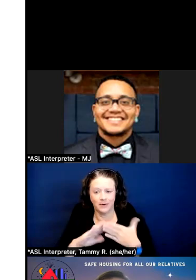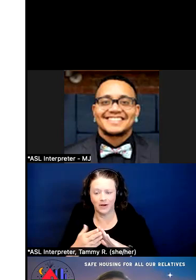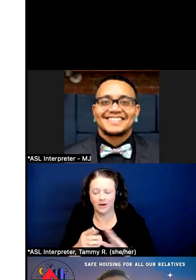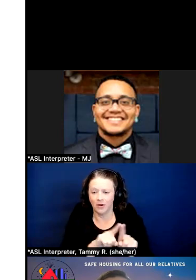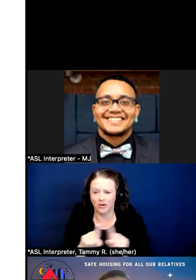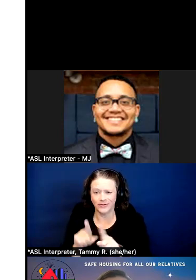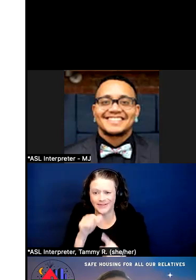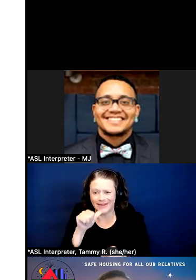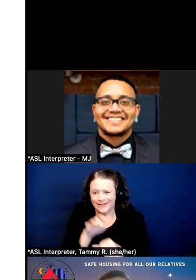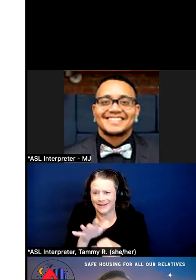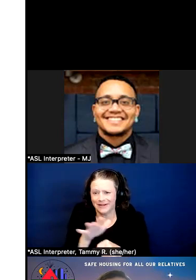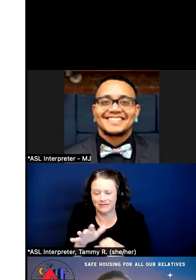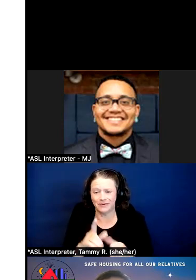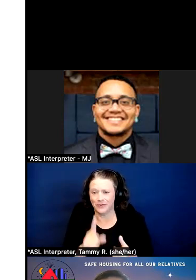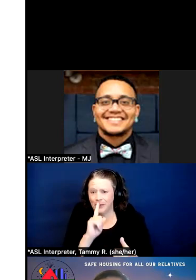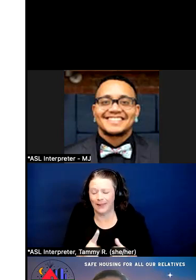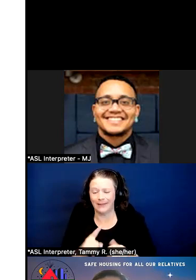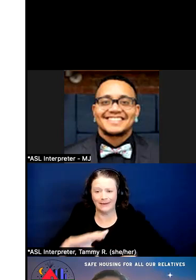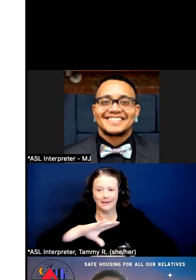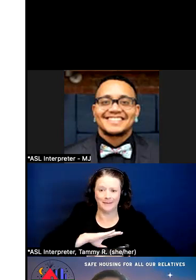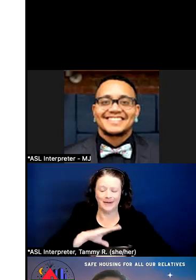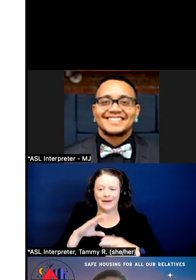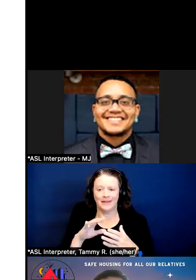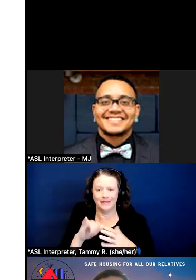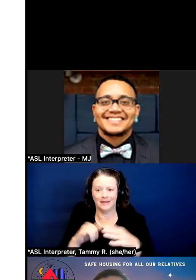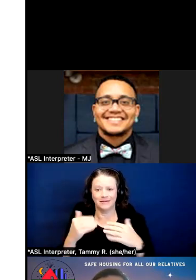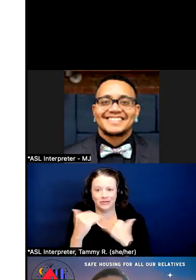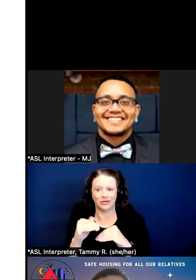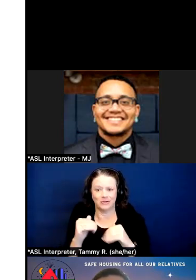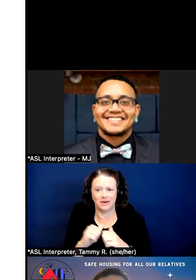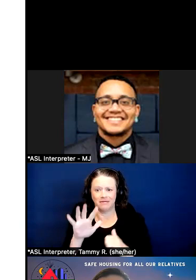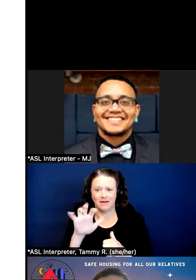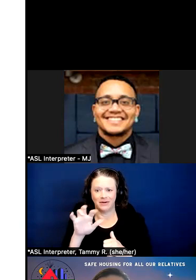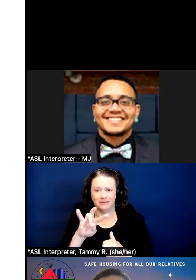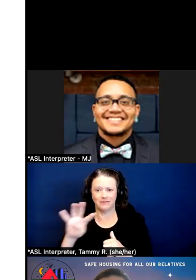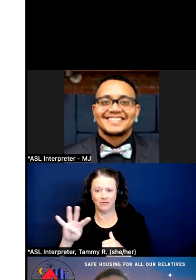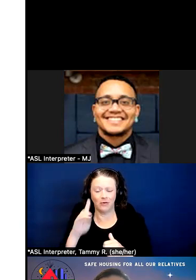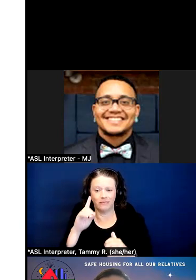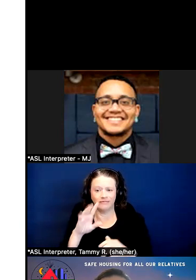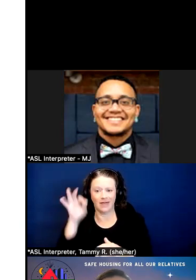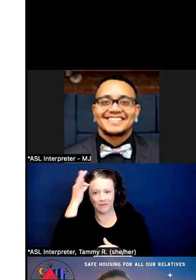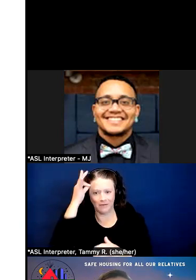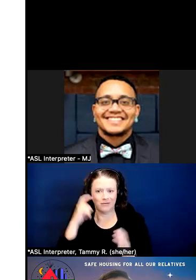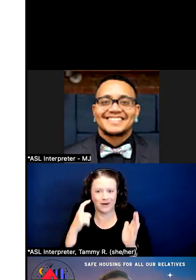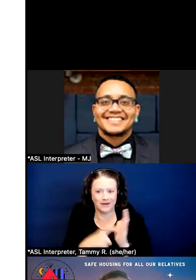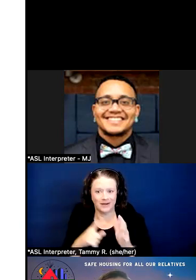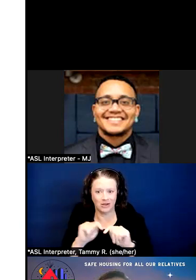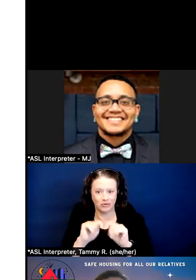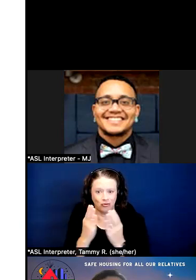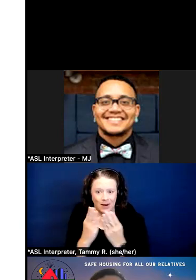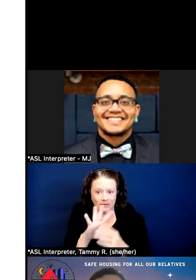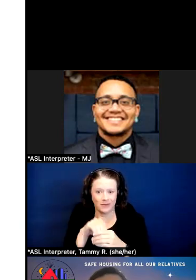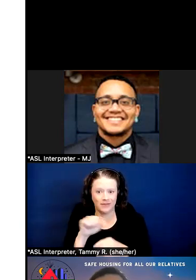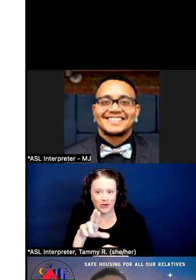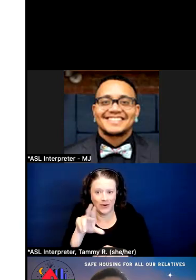to really meet the threshold of there being 574 federally recognized tribes in the US. As is